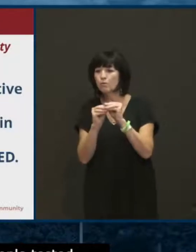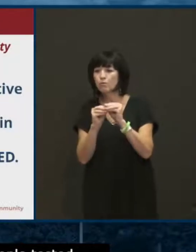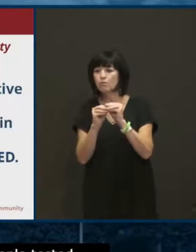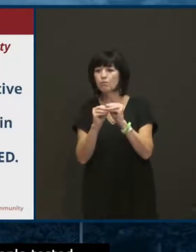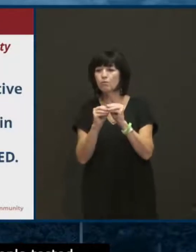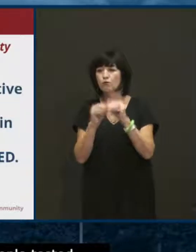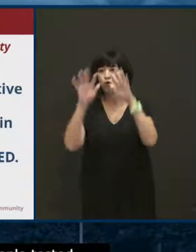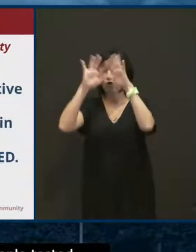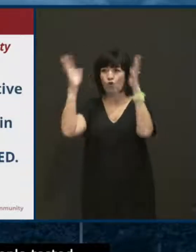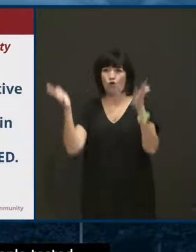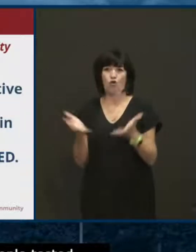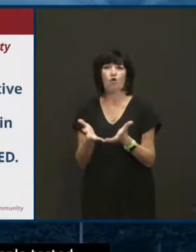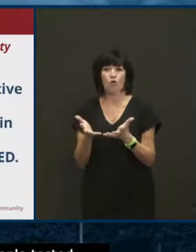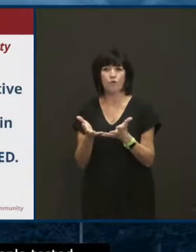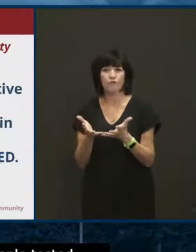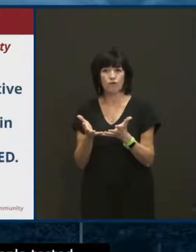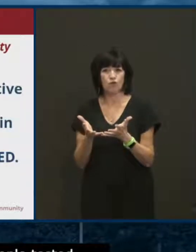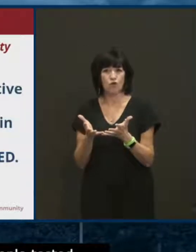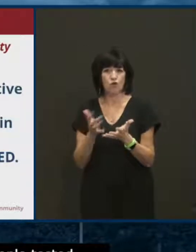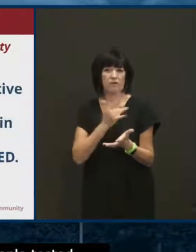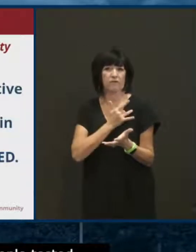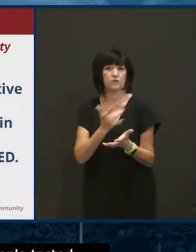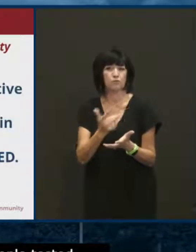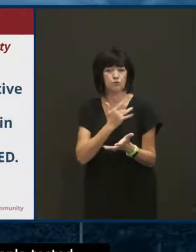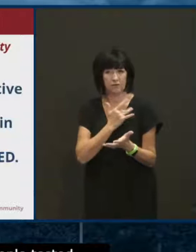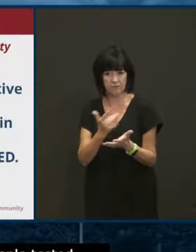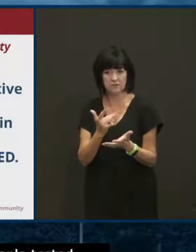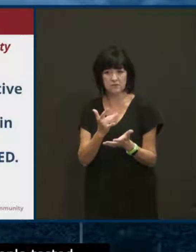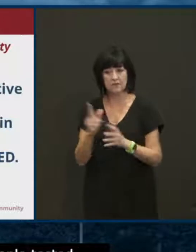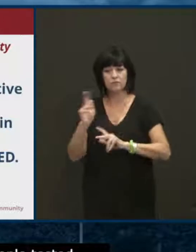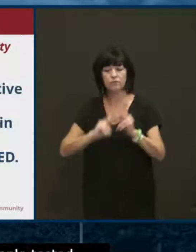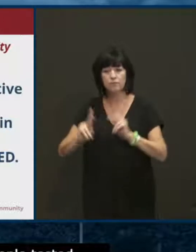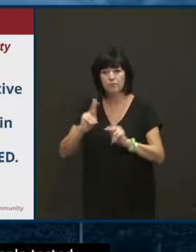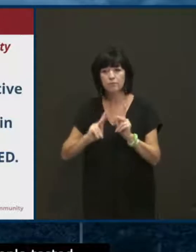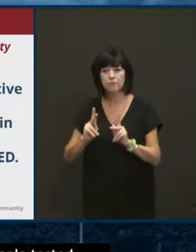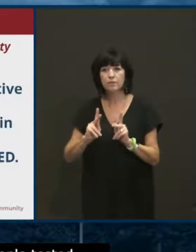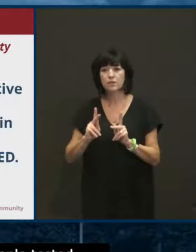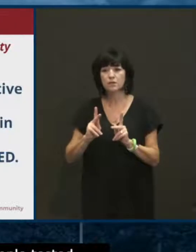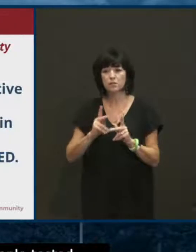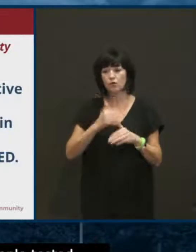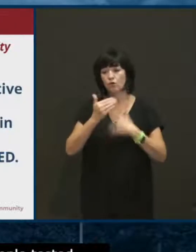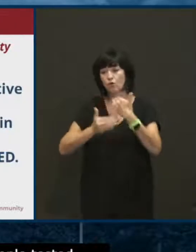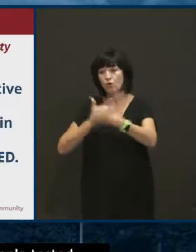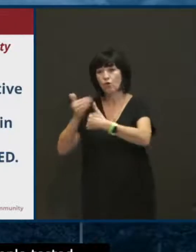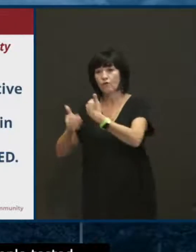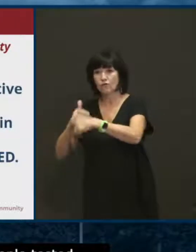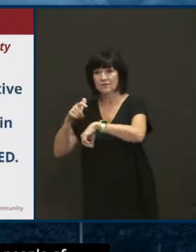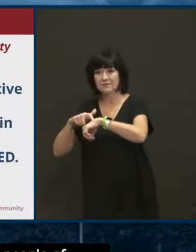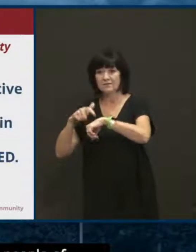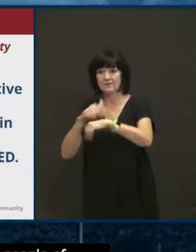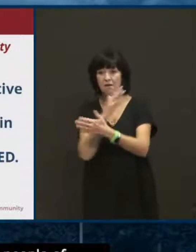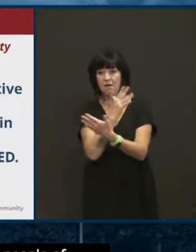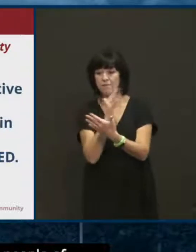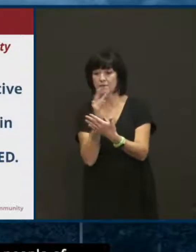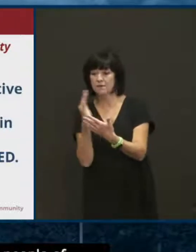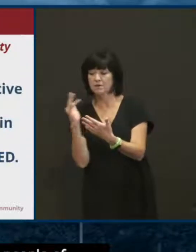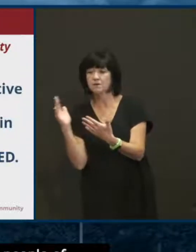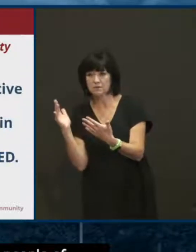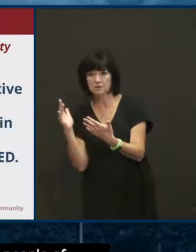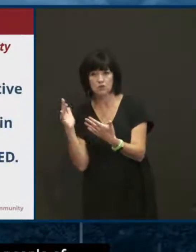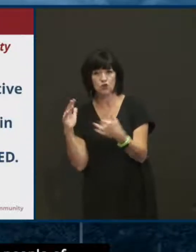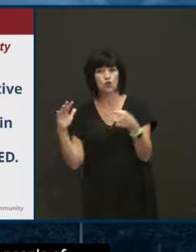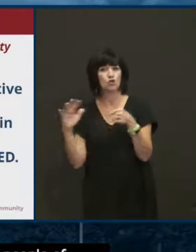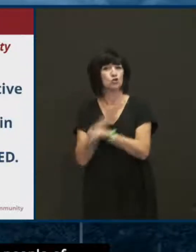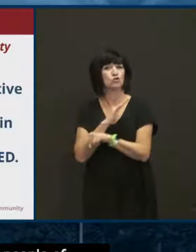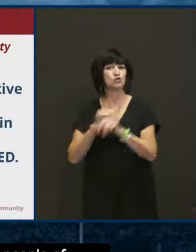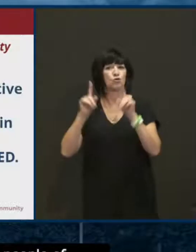overall burden or prevalence of people over time in our state, but total test is a really